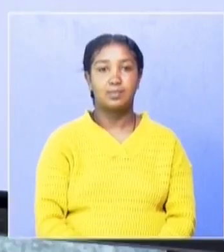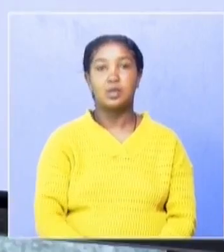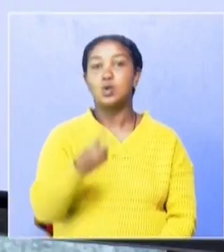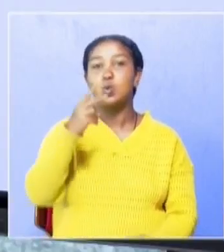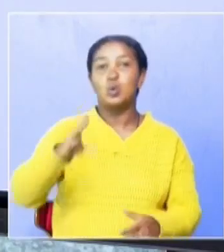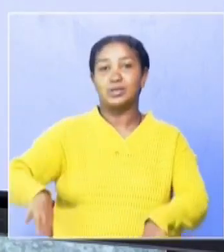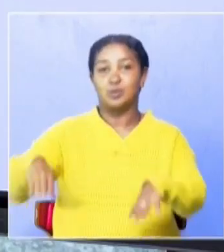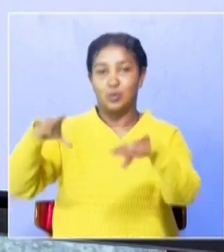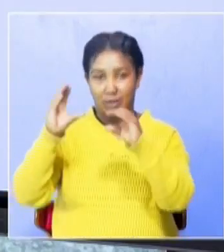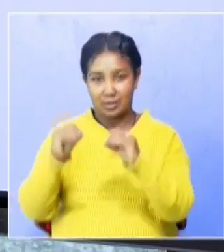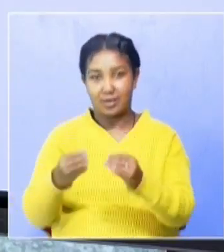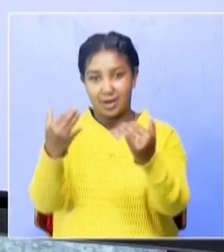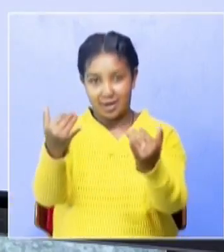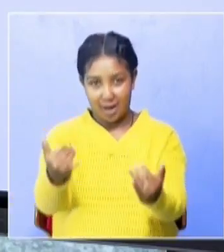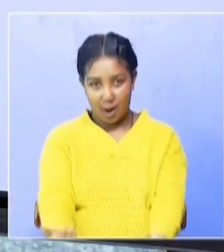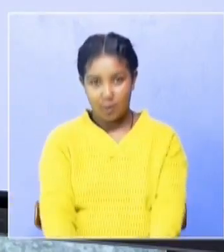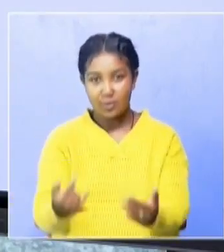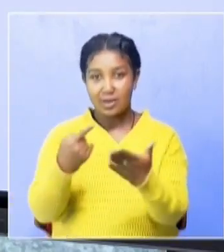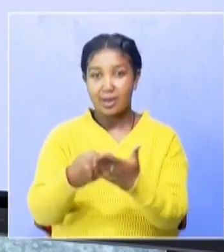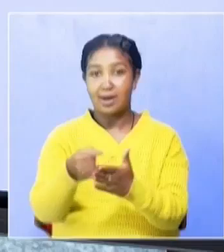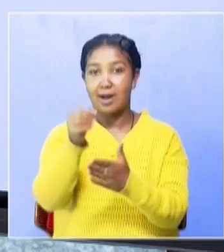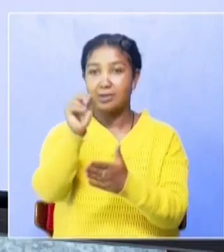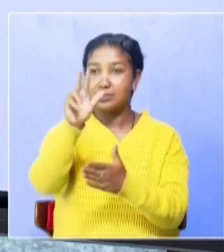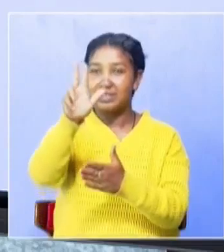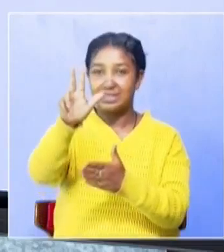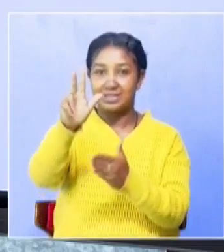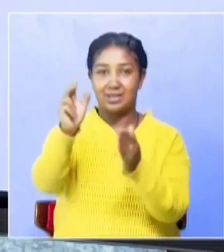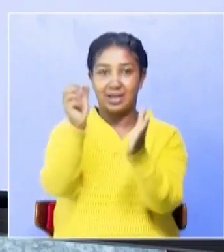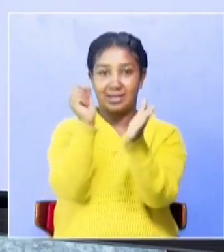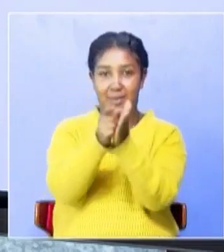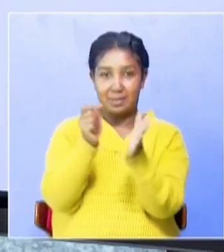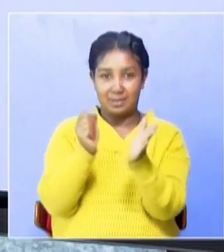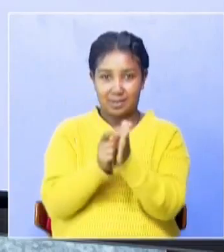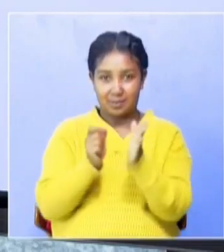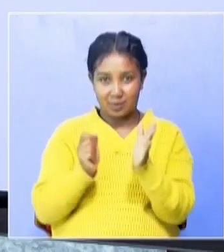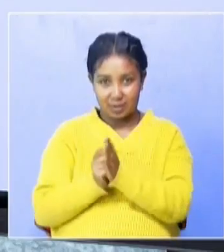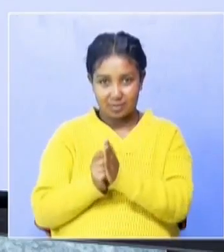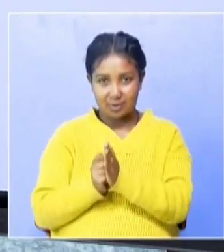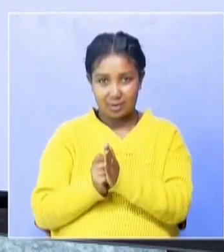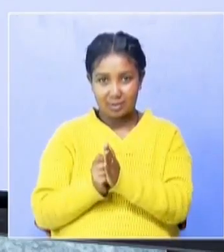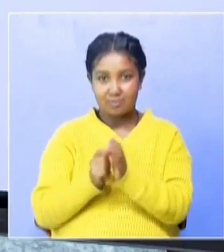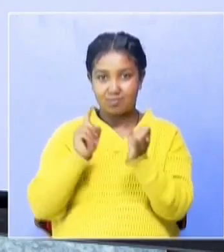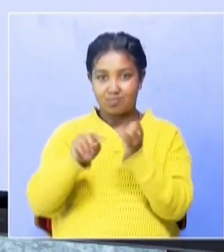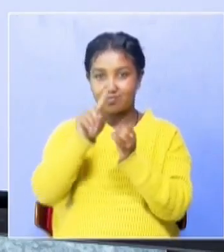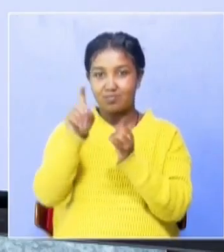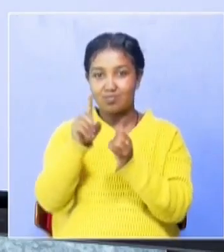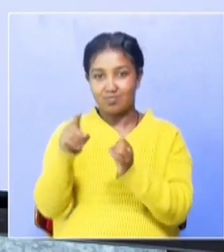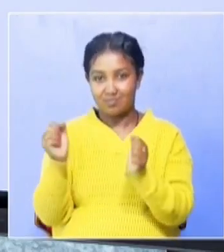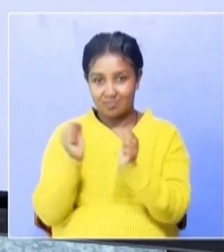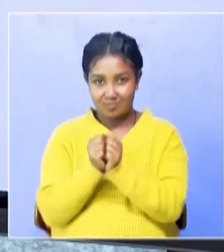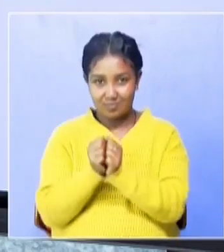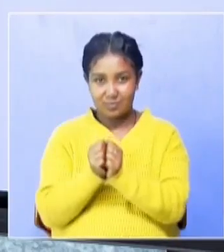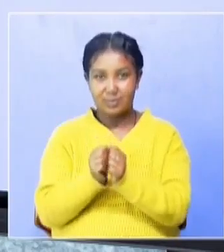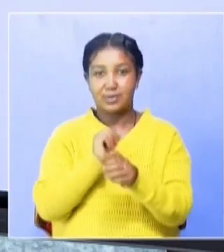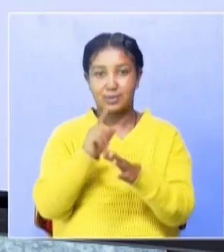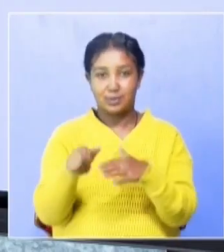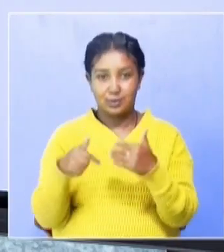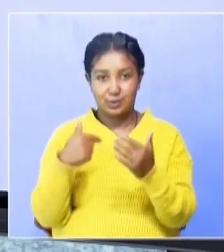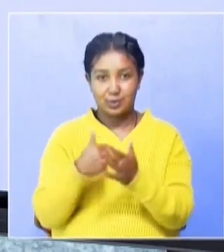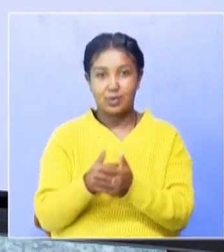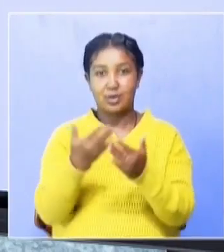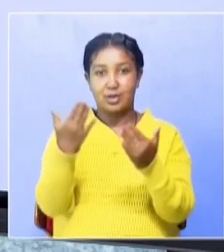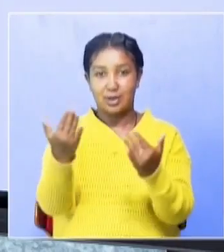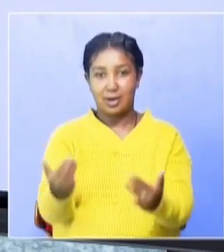Look, students. Now here are three examples. It should be full. Question mark. So now